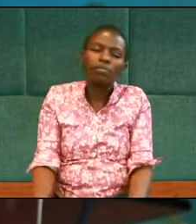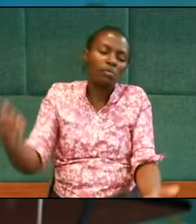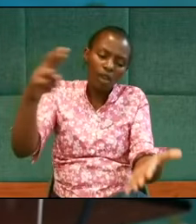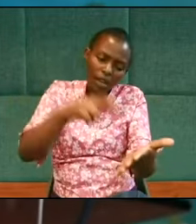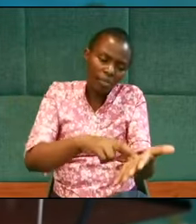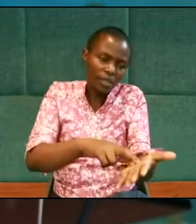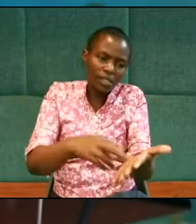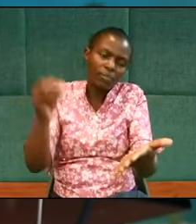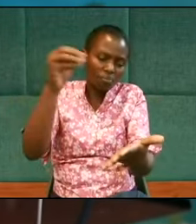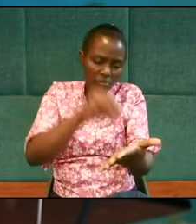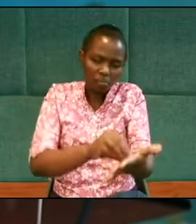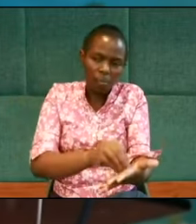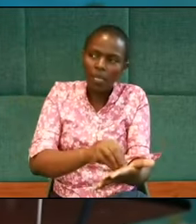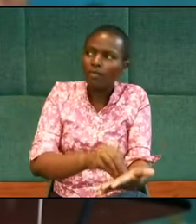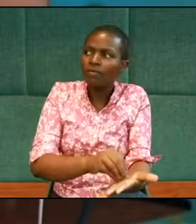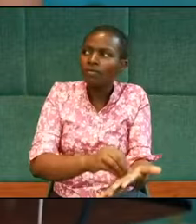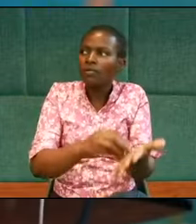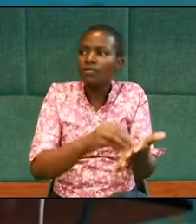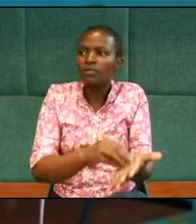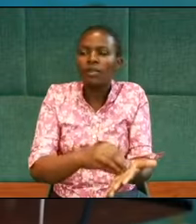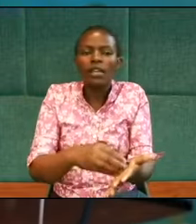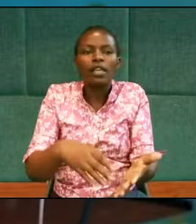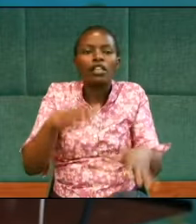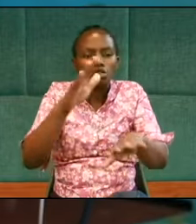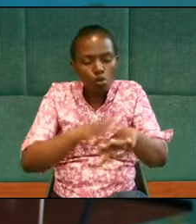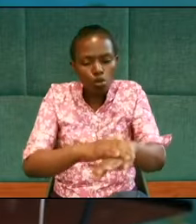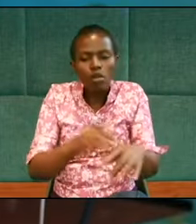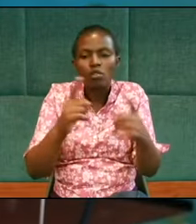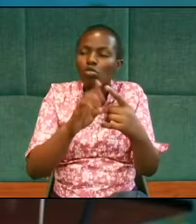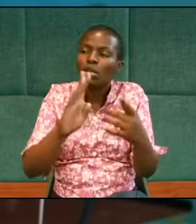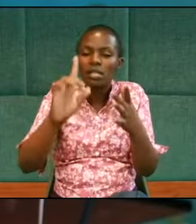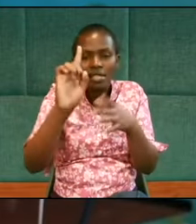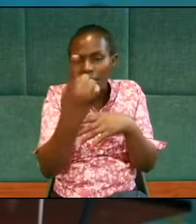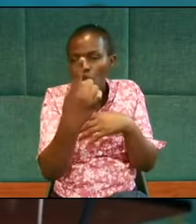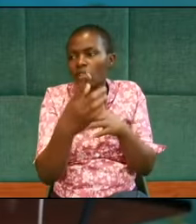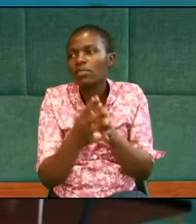and I'm giving you the corresponding Bible verses. It is good to be single.